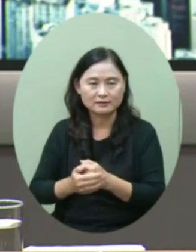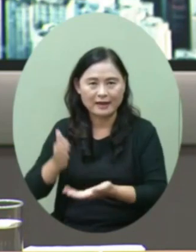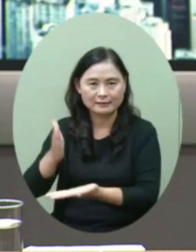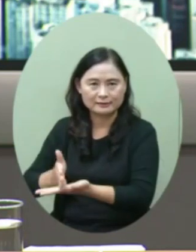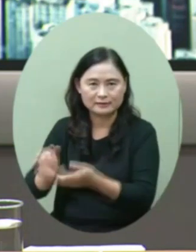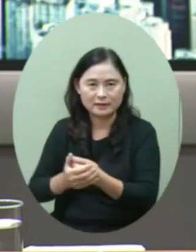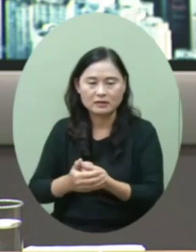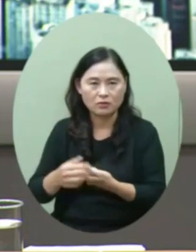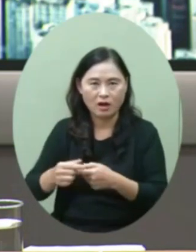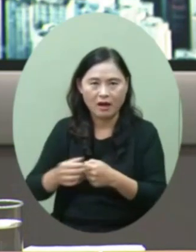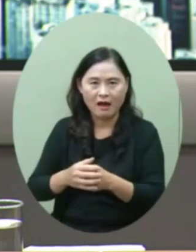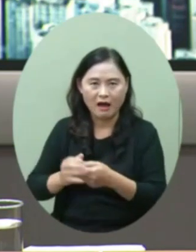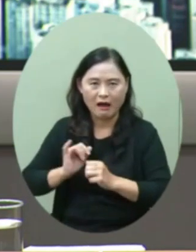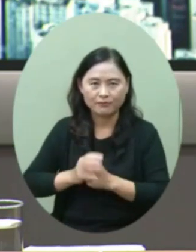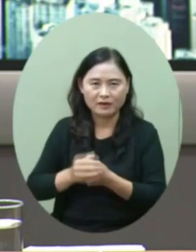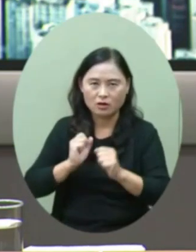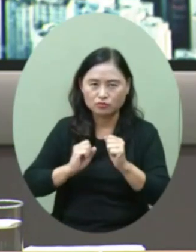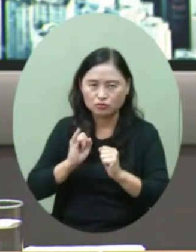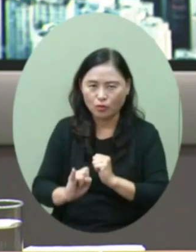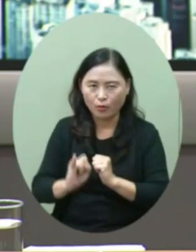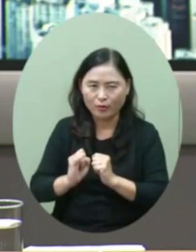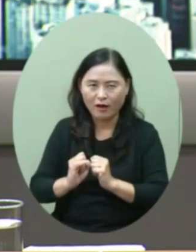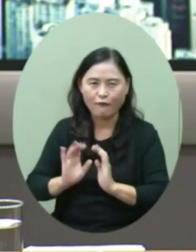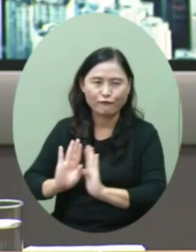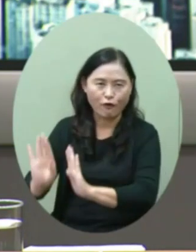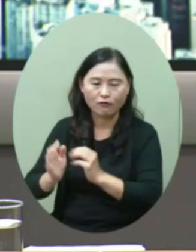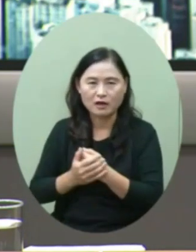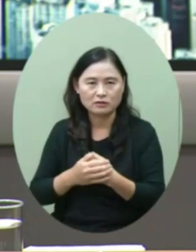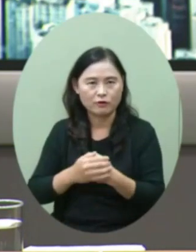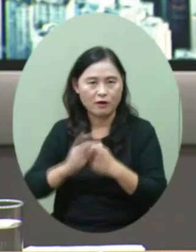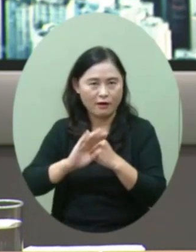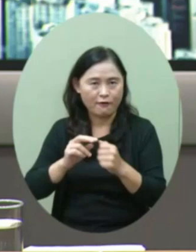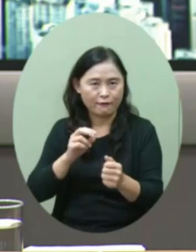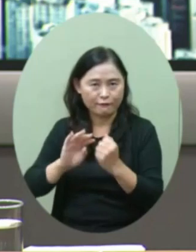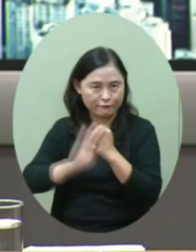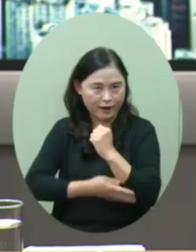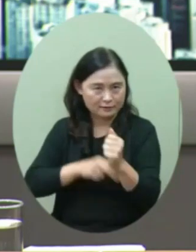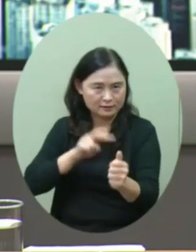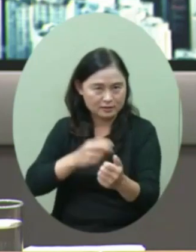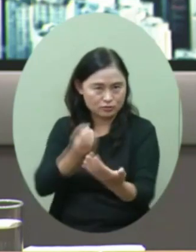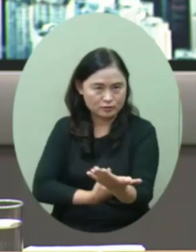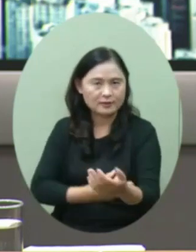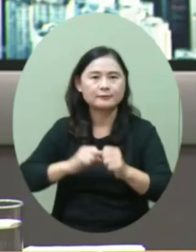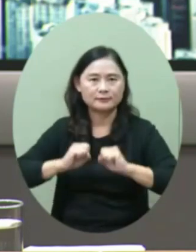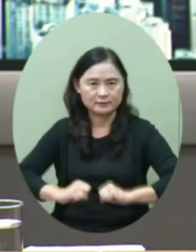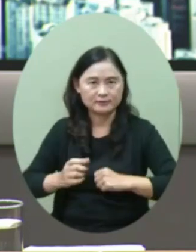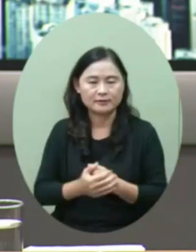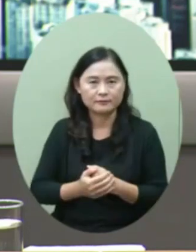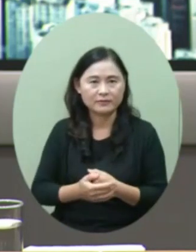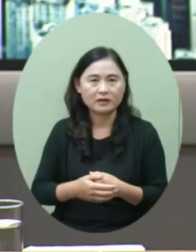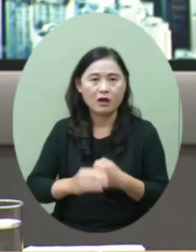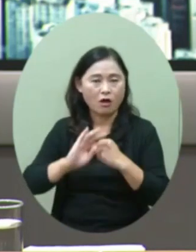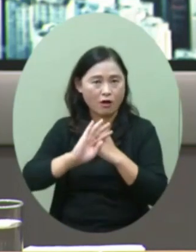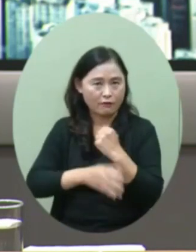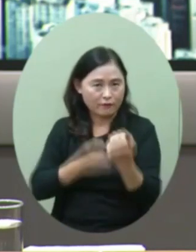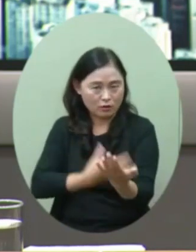of demonstration. Article 5, the principle of the rule of law shall be adhered to in preventing, suppressing, and imposing punishment